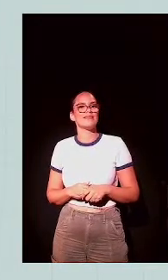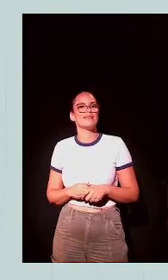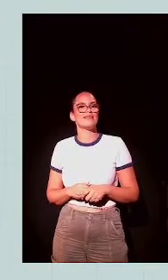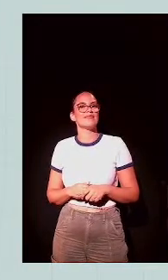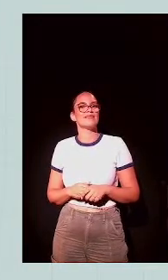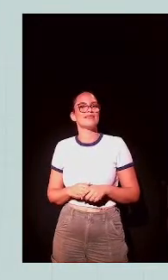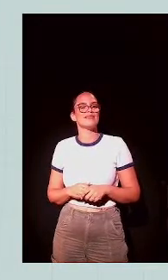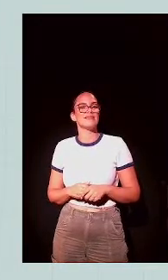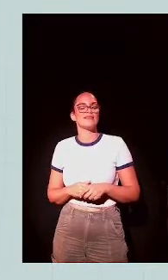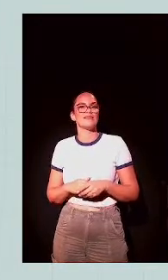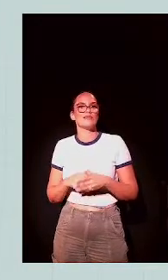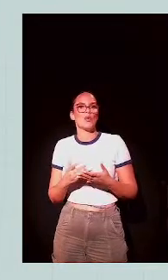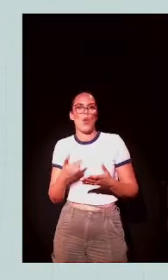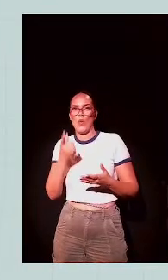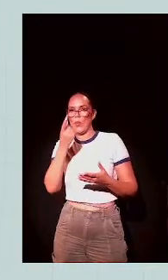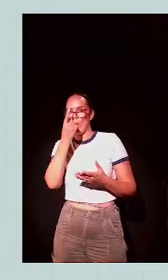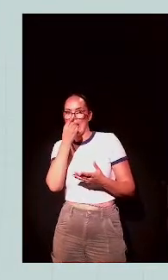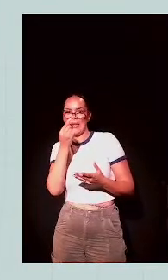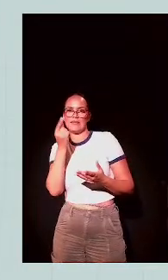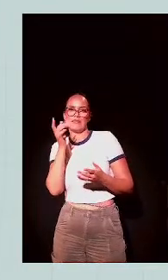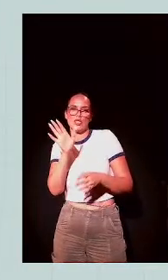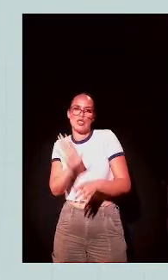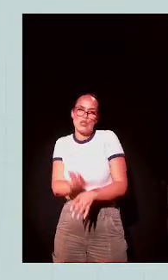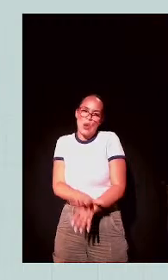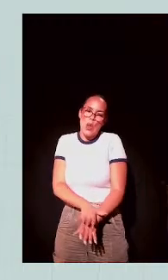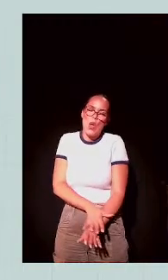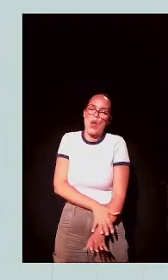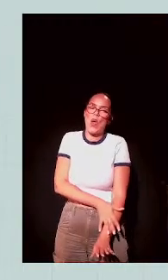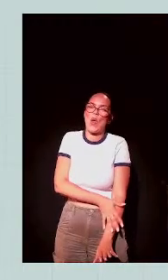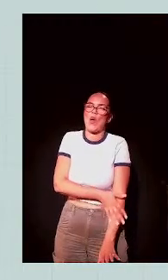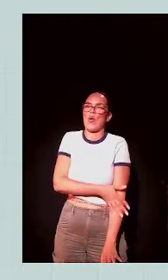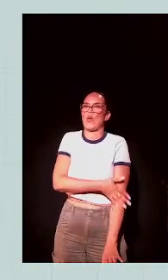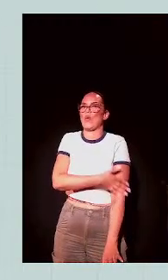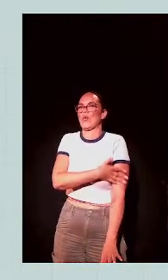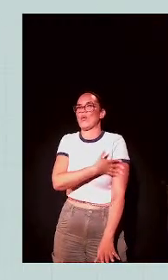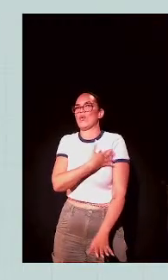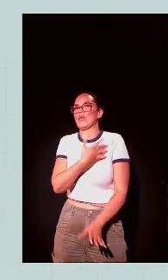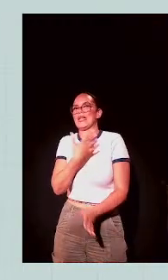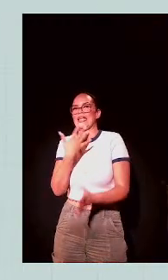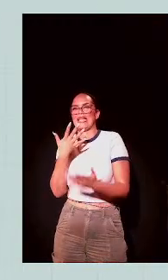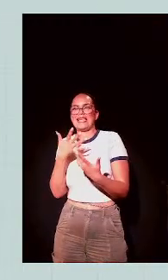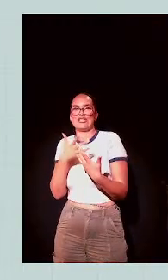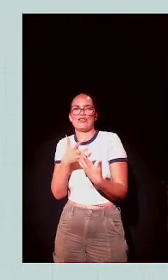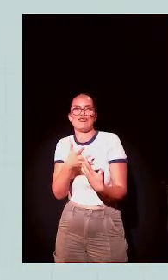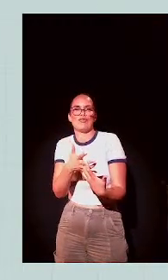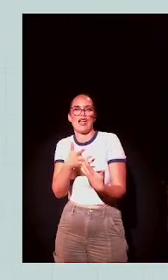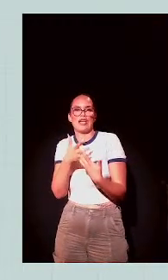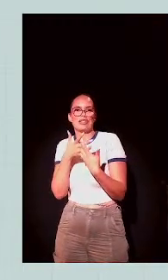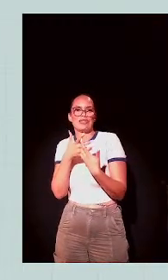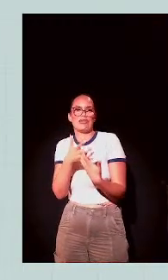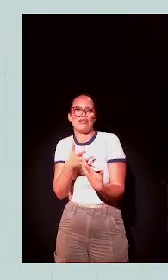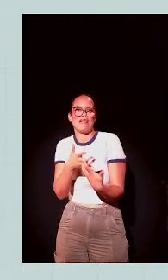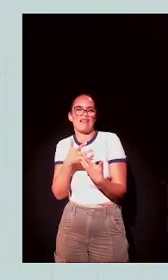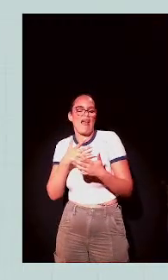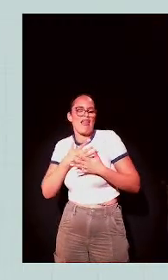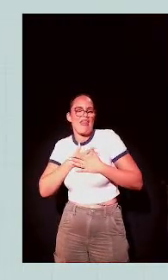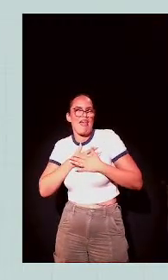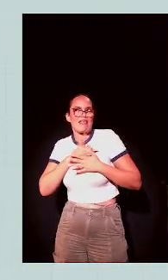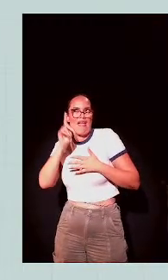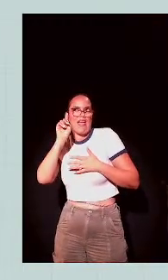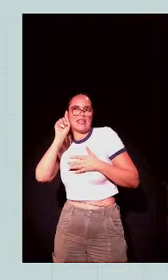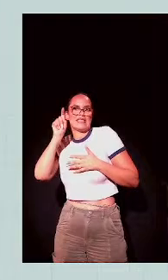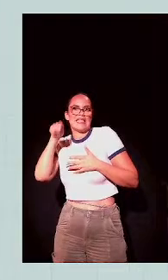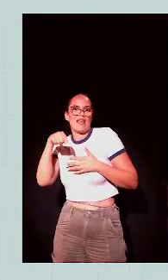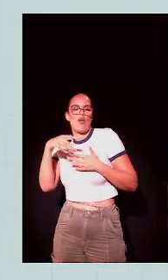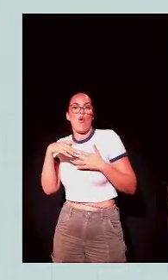slow embodied interaction, like slowly turning a knob, but also the idea of delegated time,